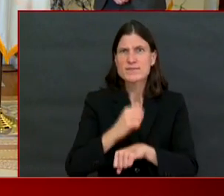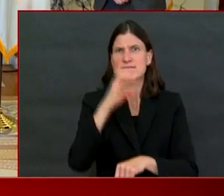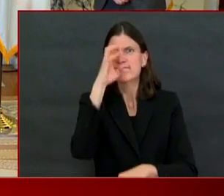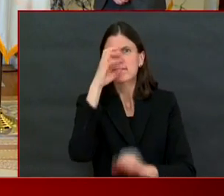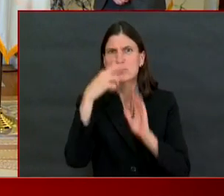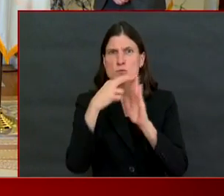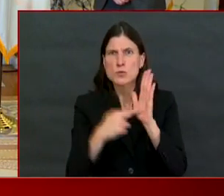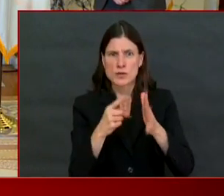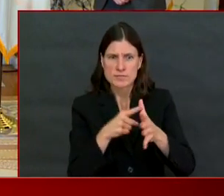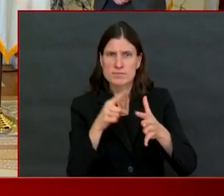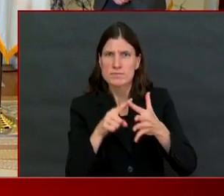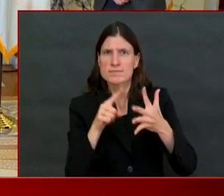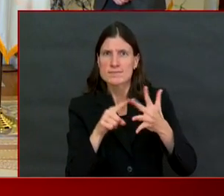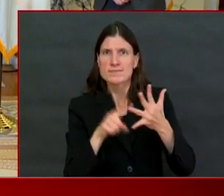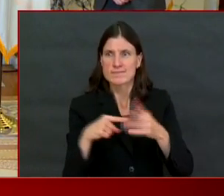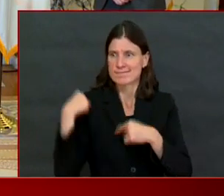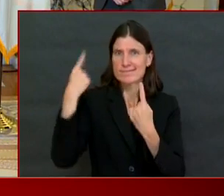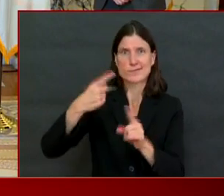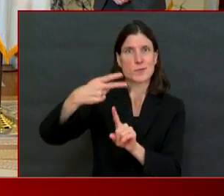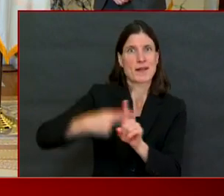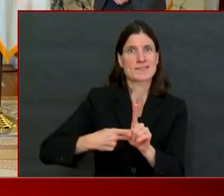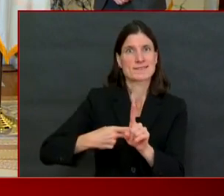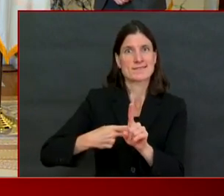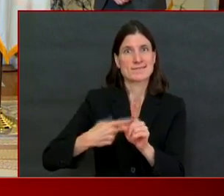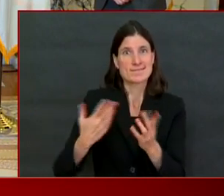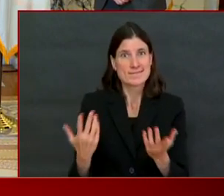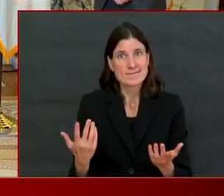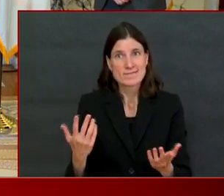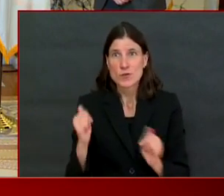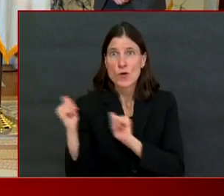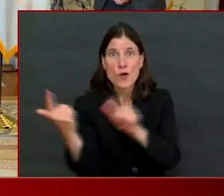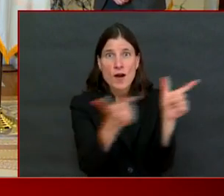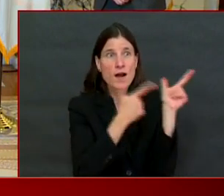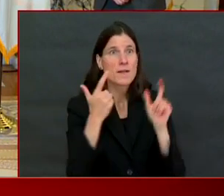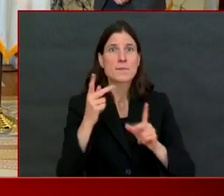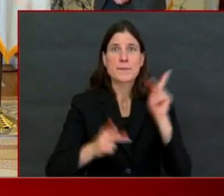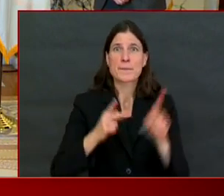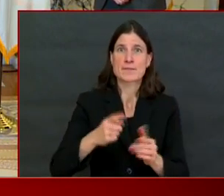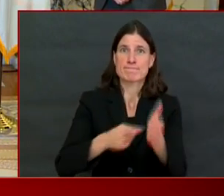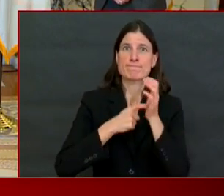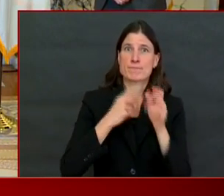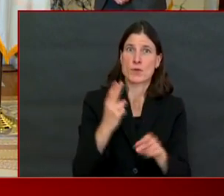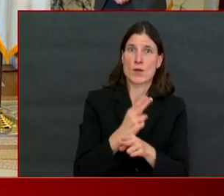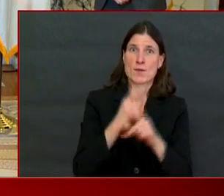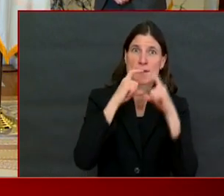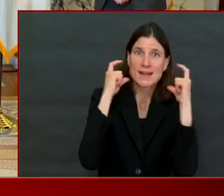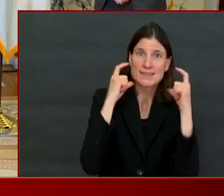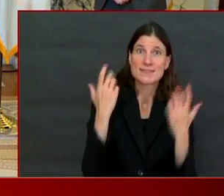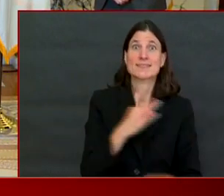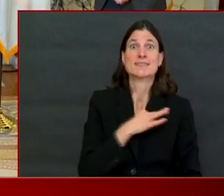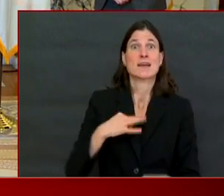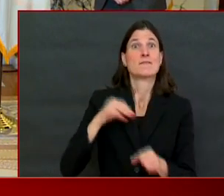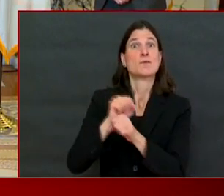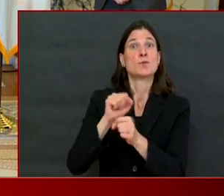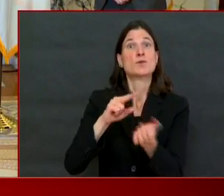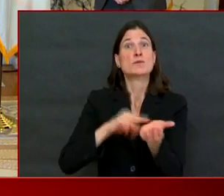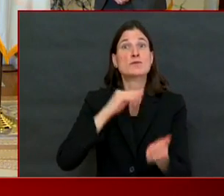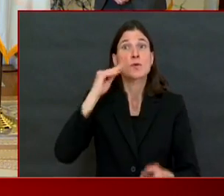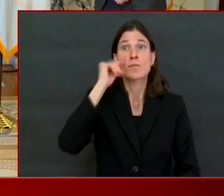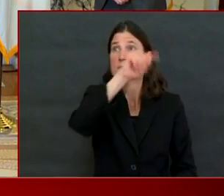a long time now. That includes the masking of all of our employees and checkpoints at all entrances